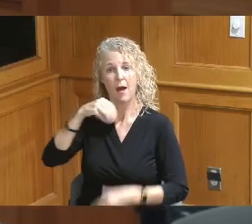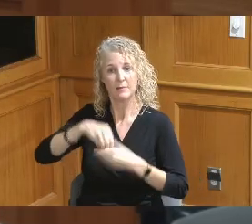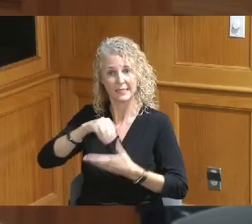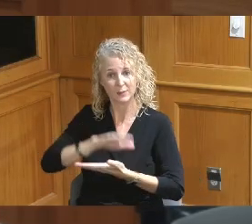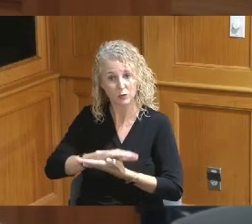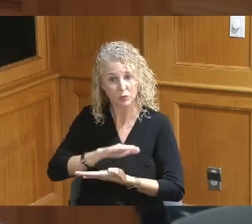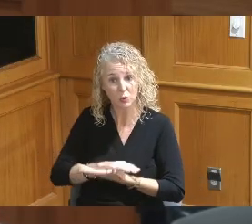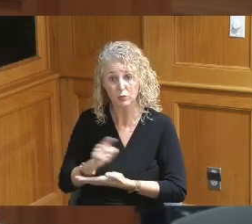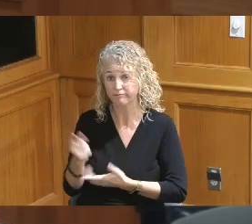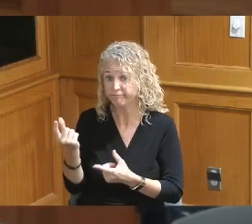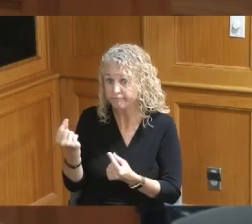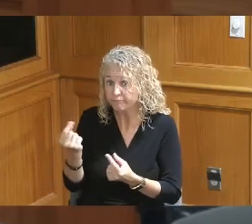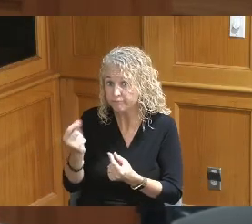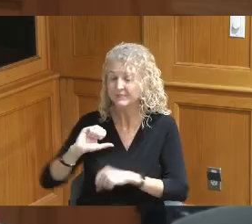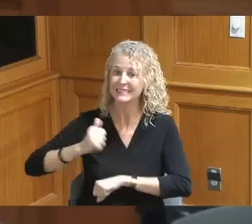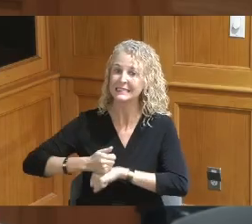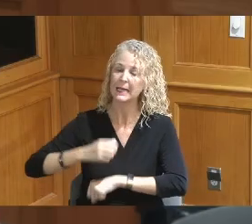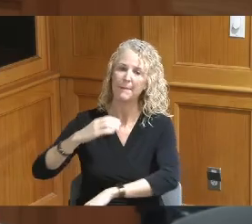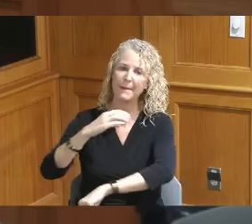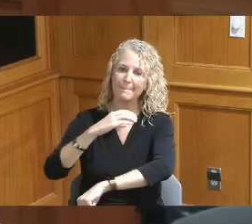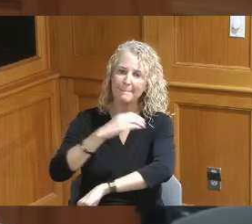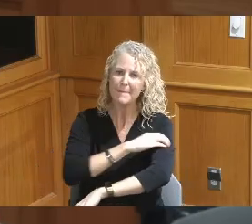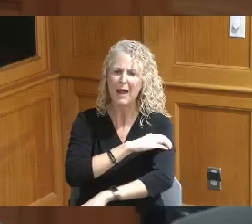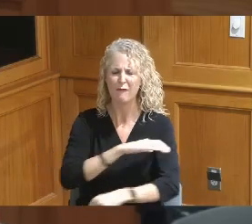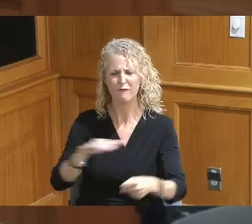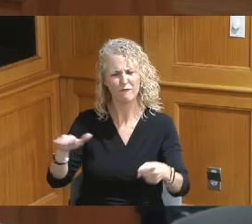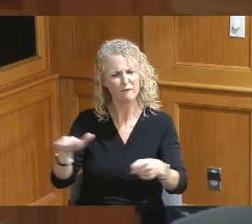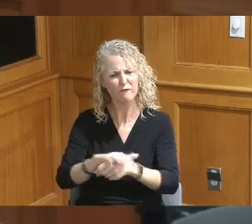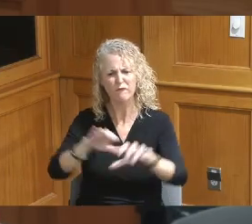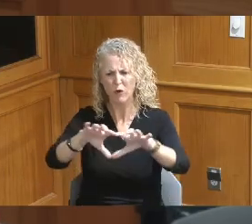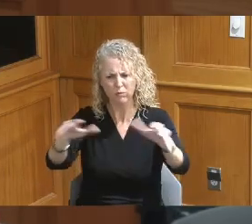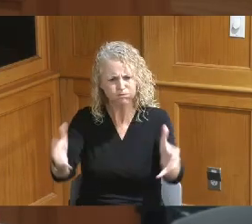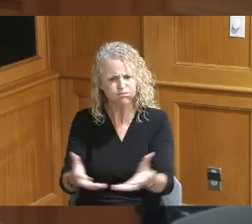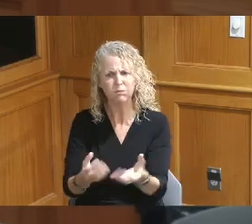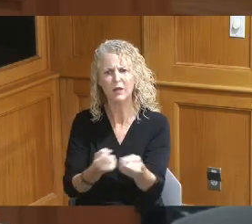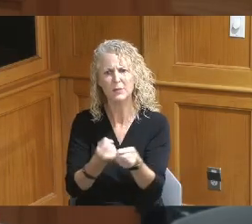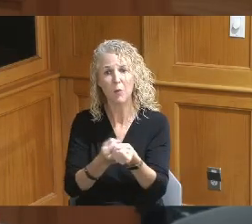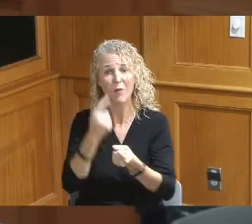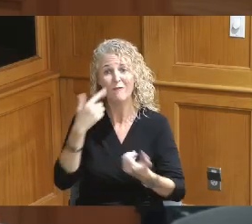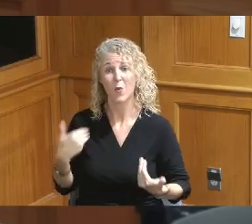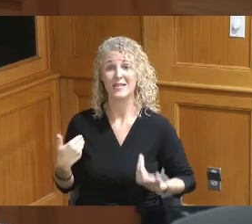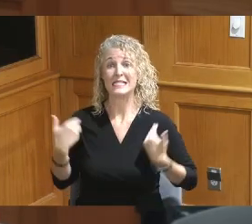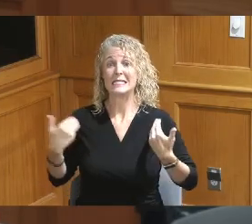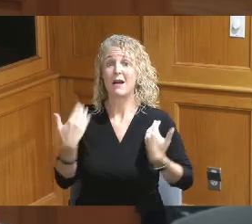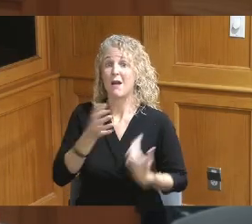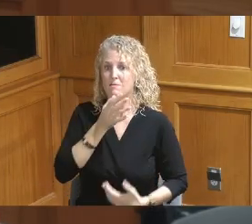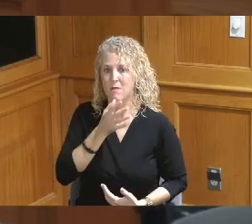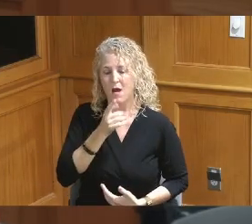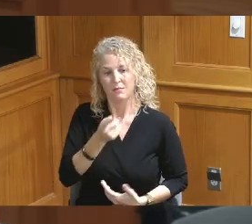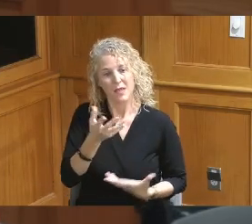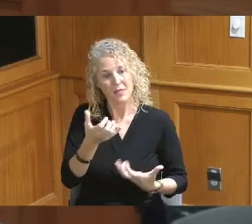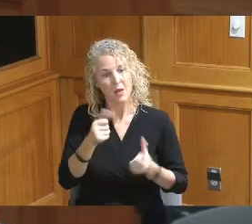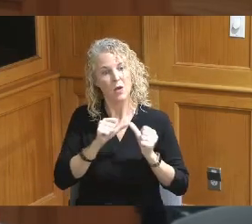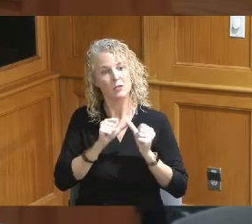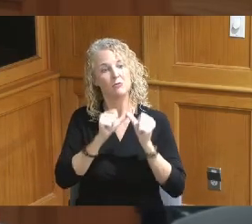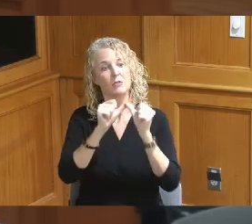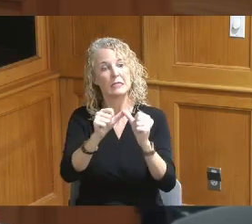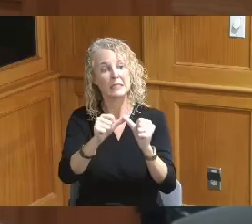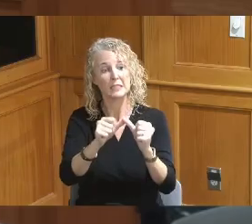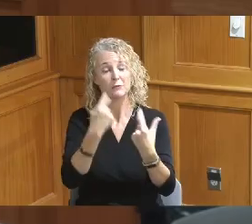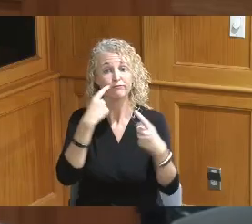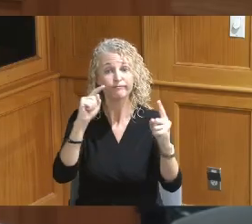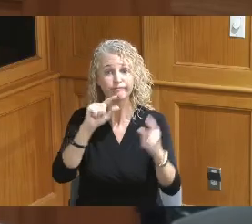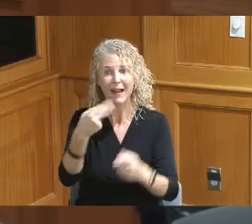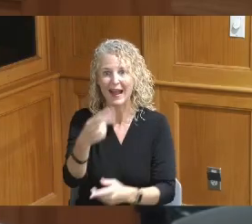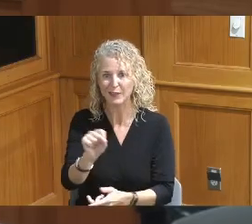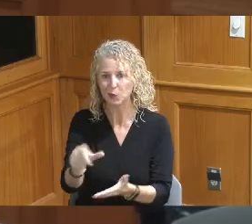she has cultivated a powerful, holistic support network for young mothers as they pursue high school graduation.